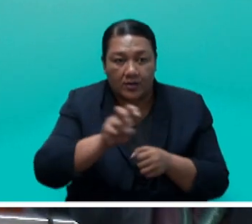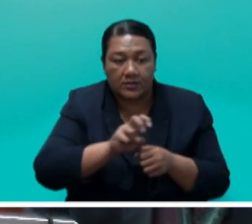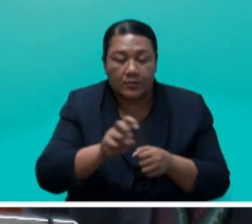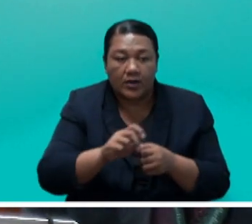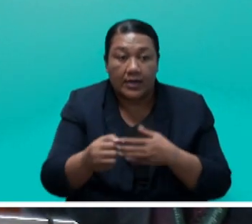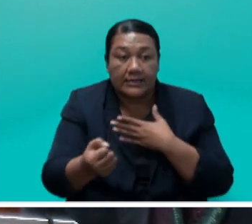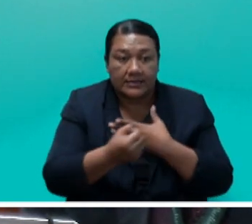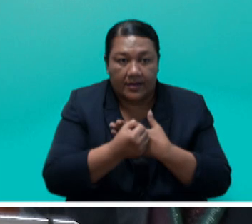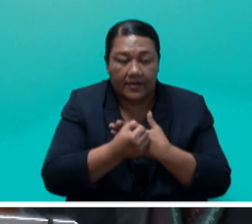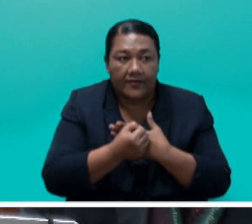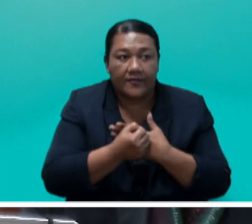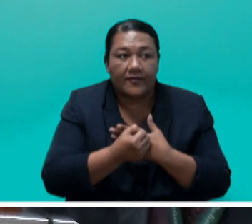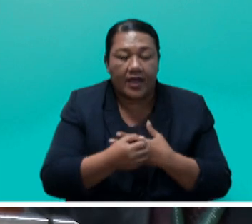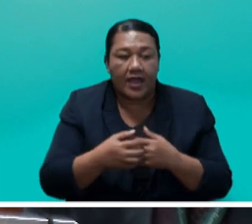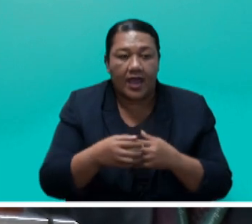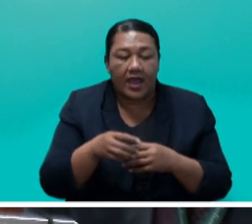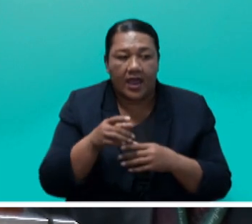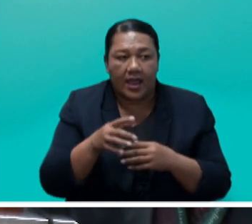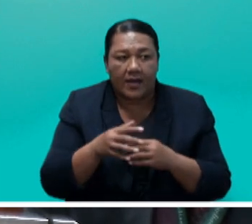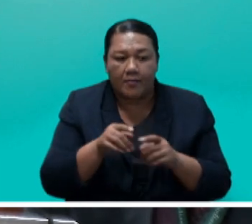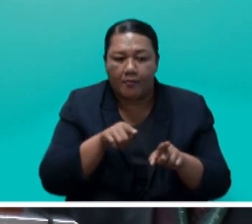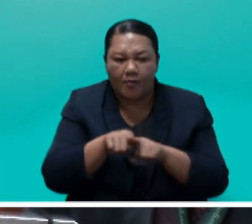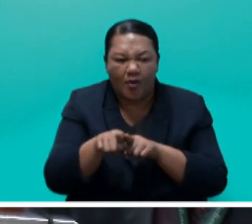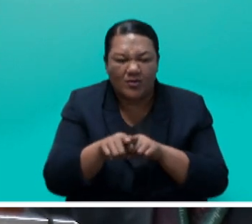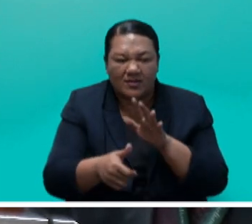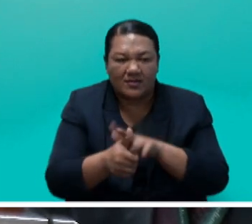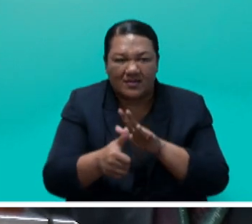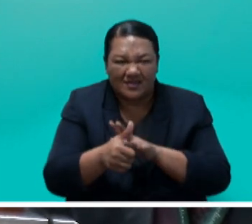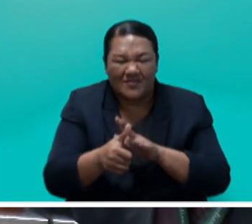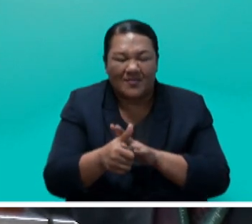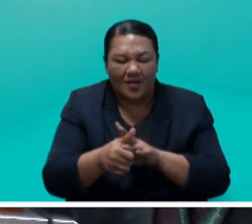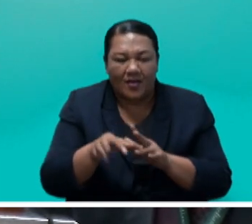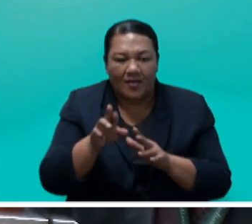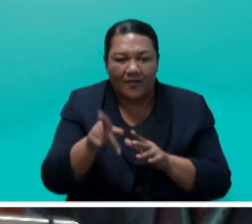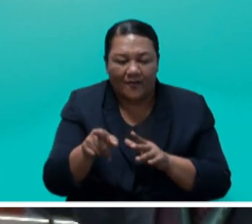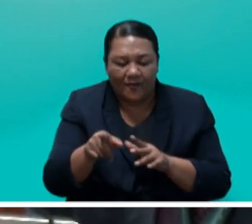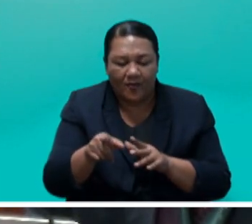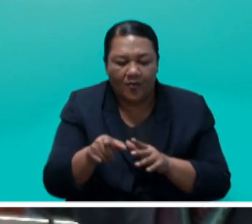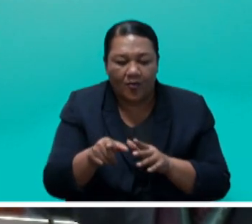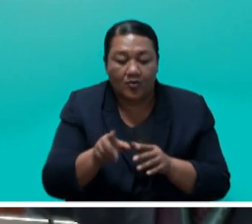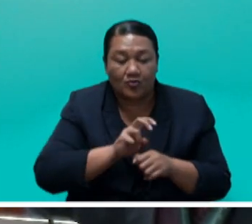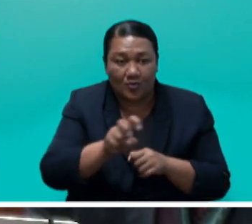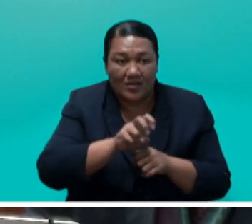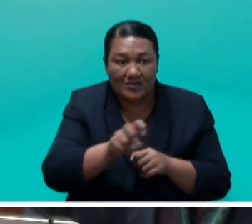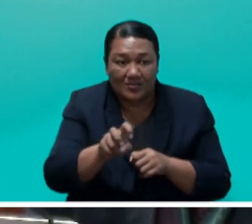and most eco-friendly mode of transport, as emphasized by Ocean Insights.